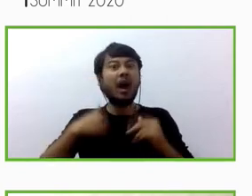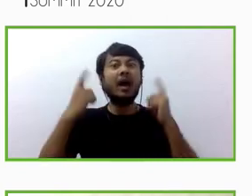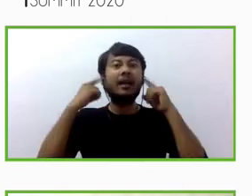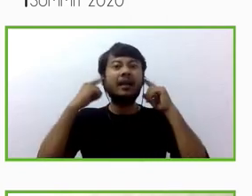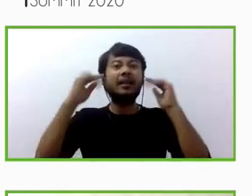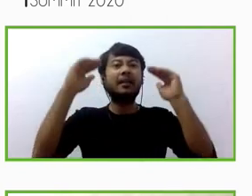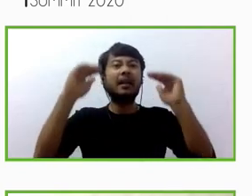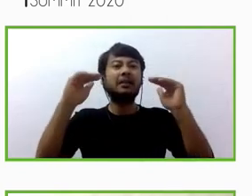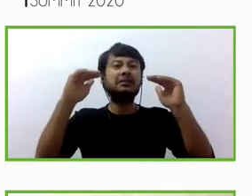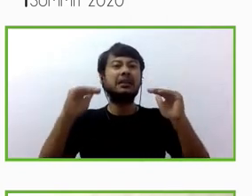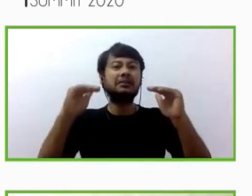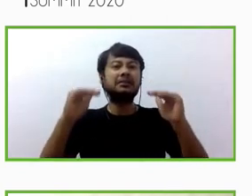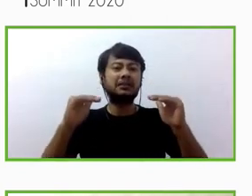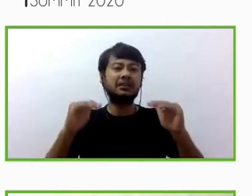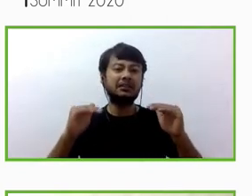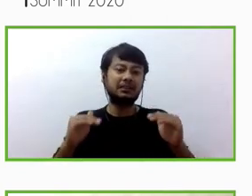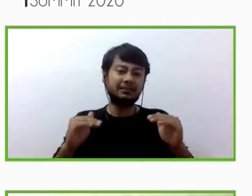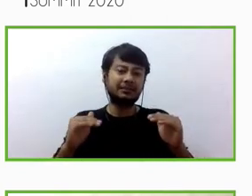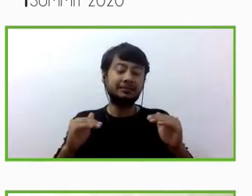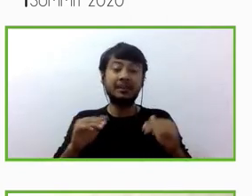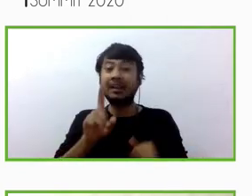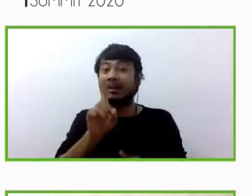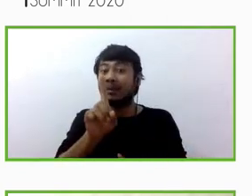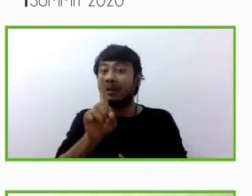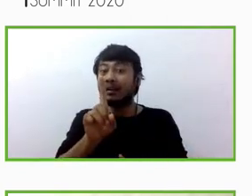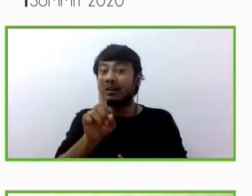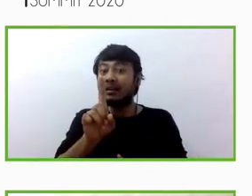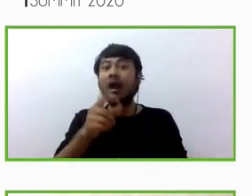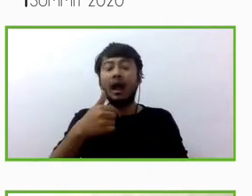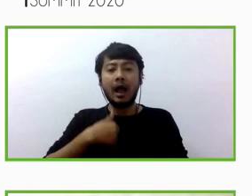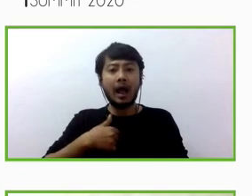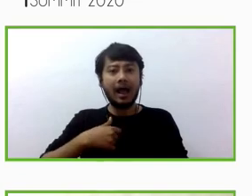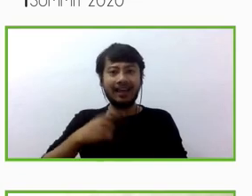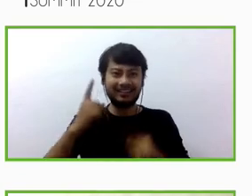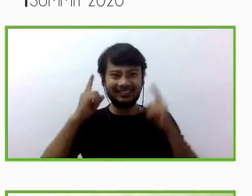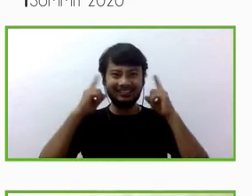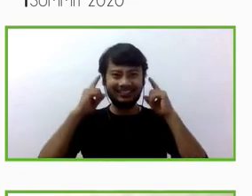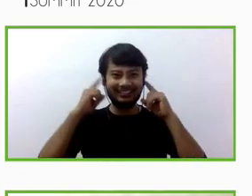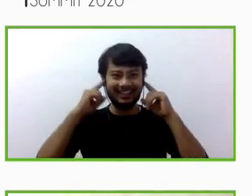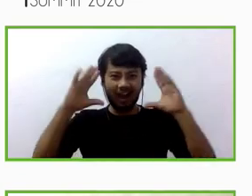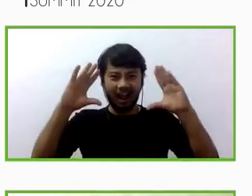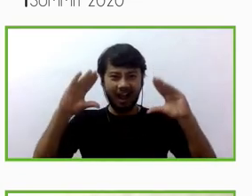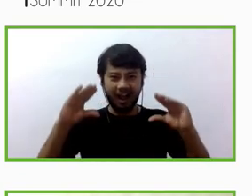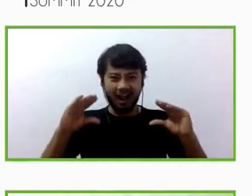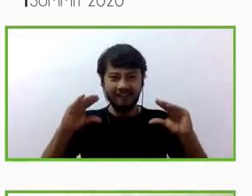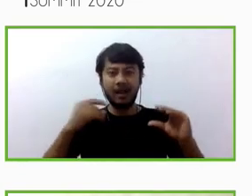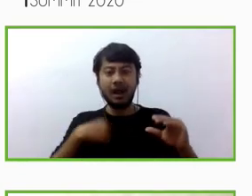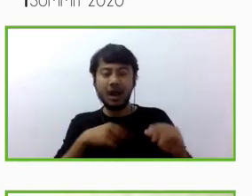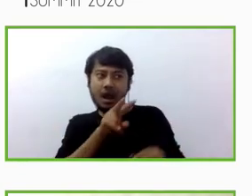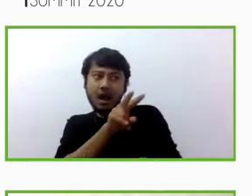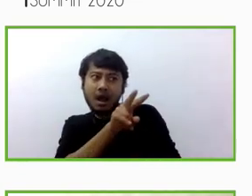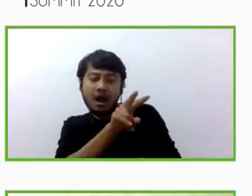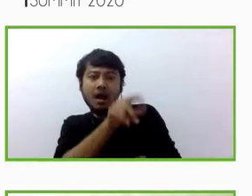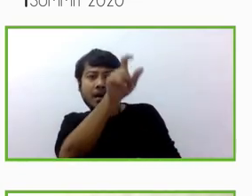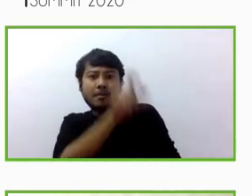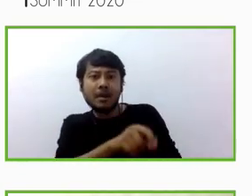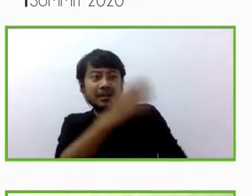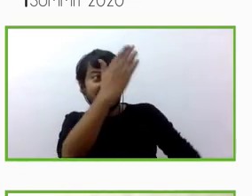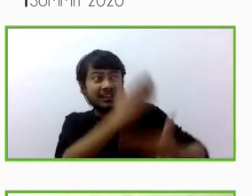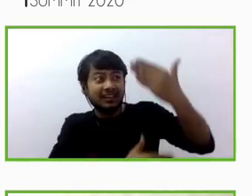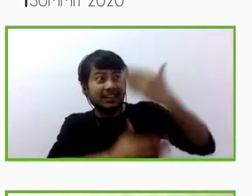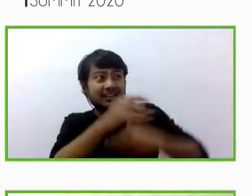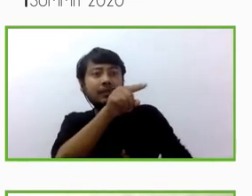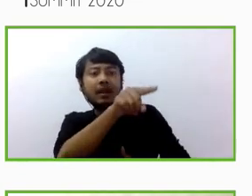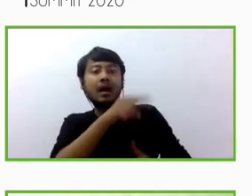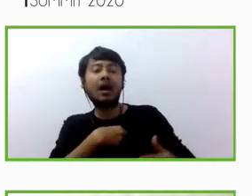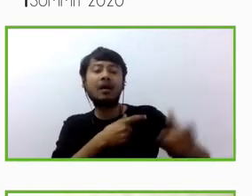certainly helped make me a lot more empathetic for people who have long-term disabilities or even